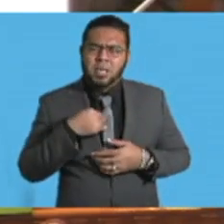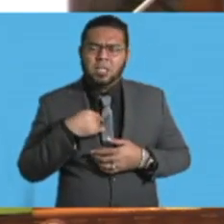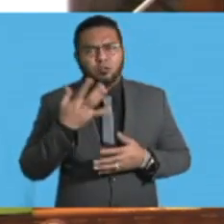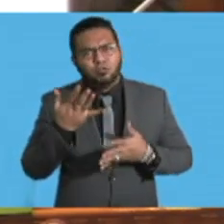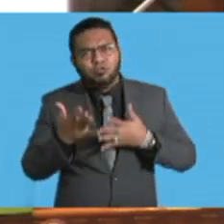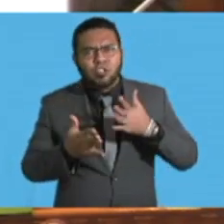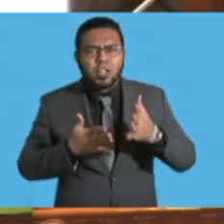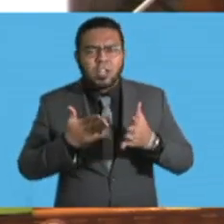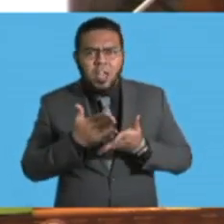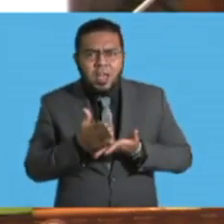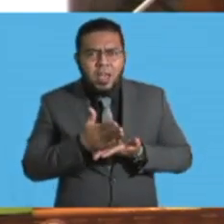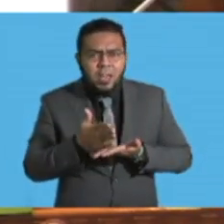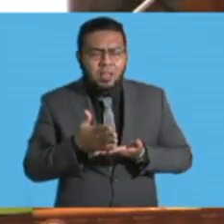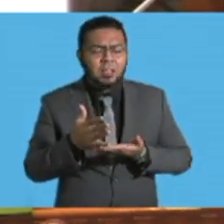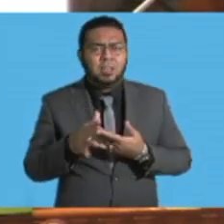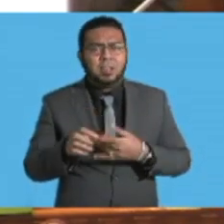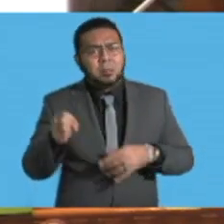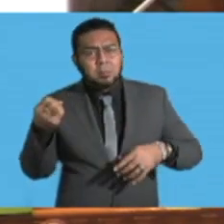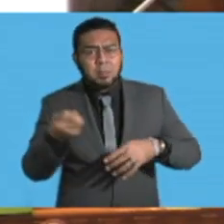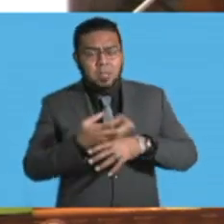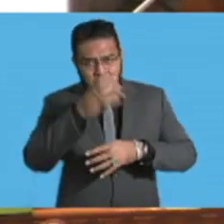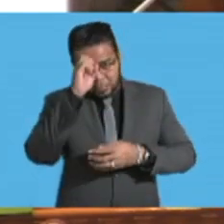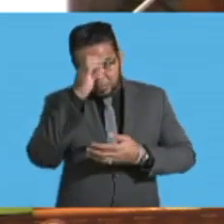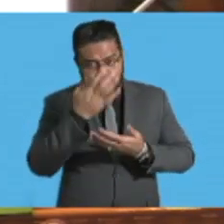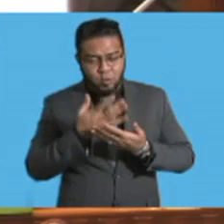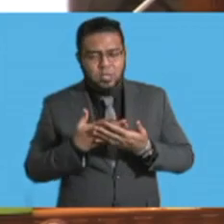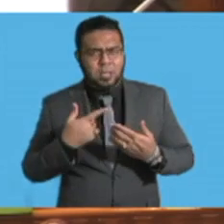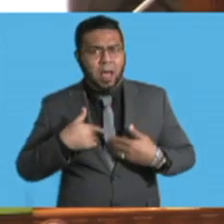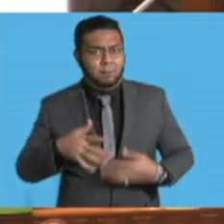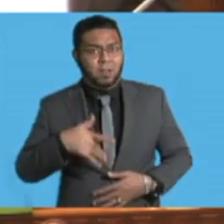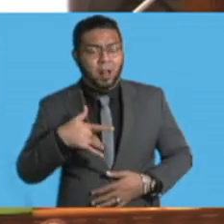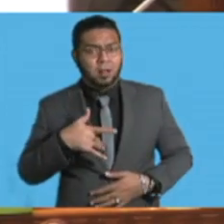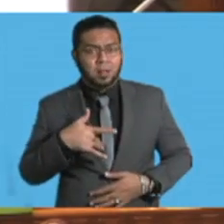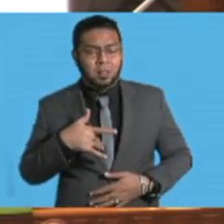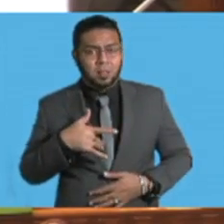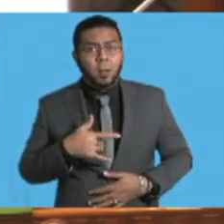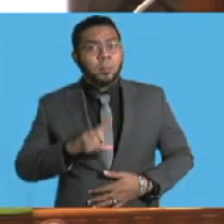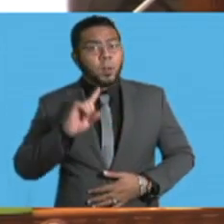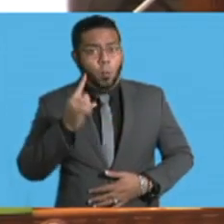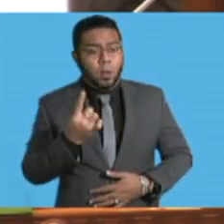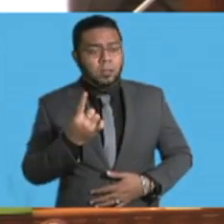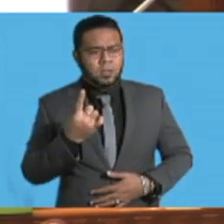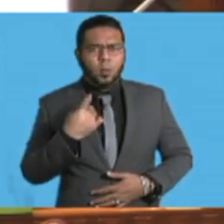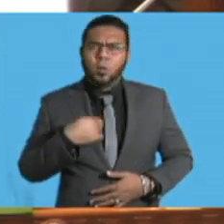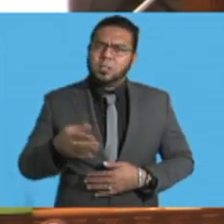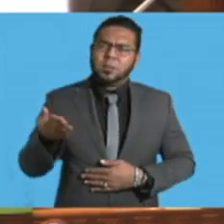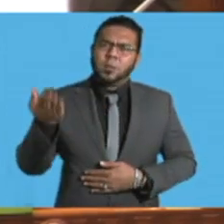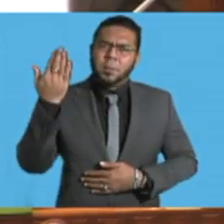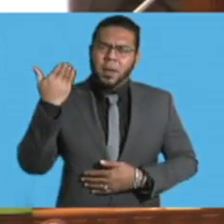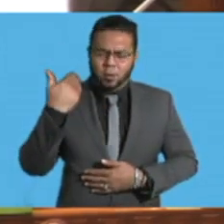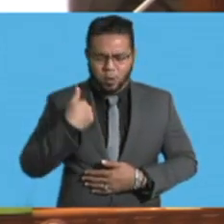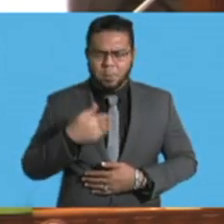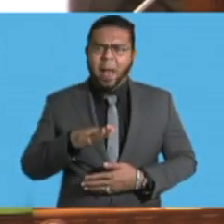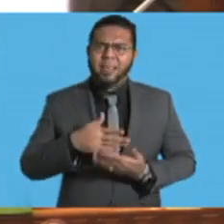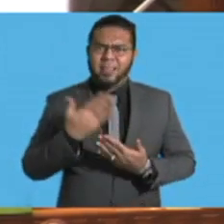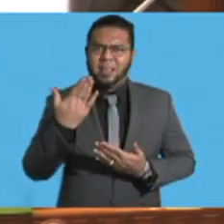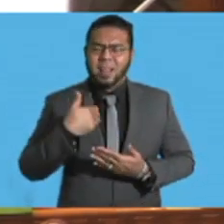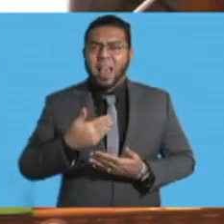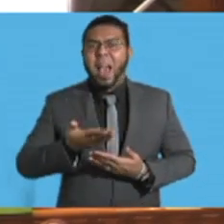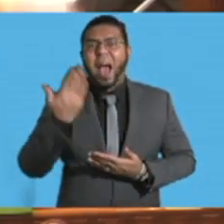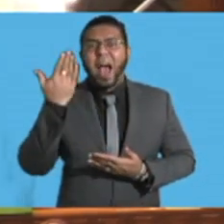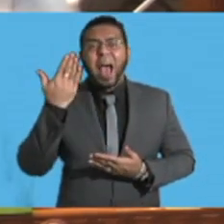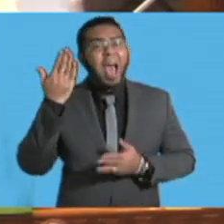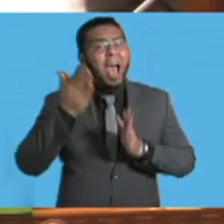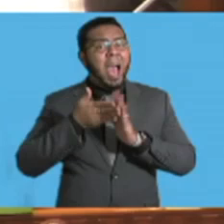but very impactful experiences I felt. Once was way back during my days as a high school